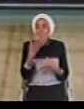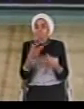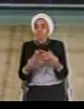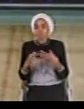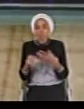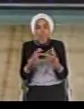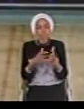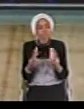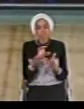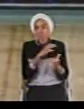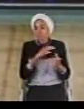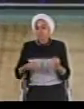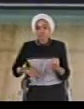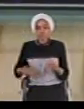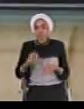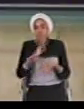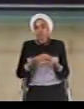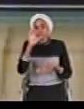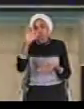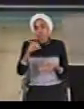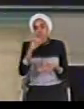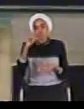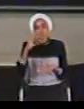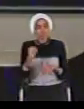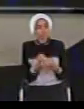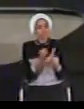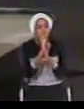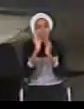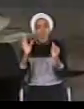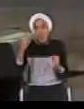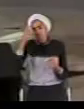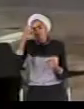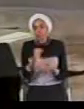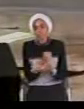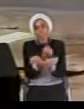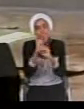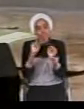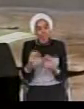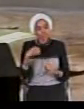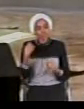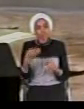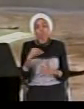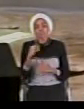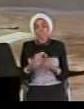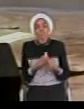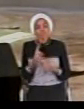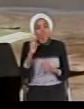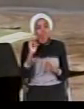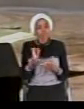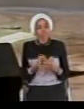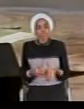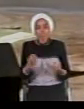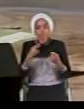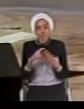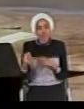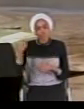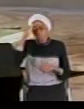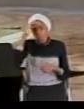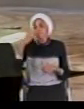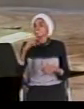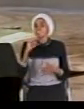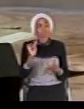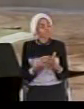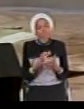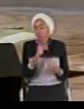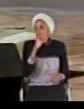of Jesus Christ on the cross of Calvary for the salvation of everyone that comes to him. They say that's